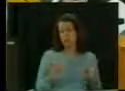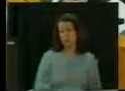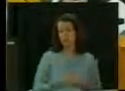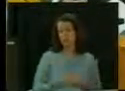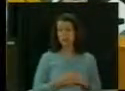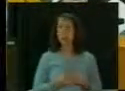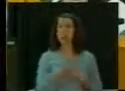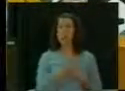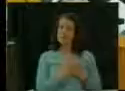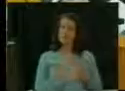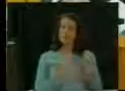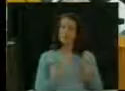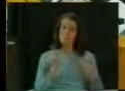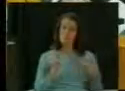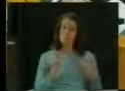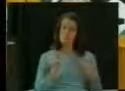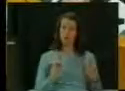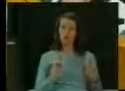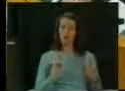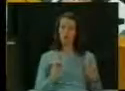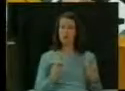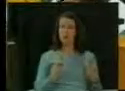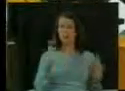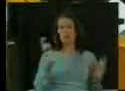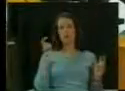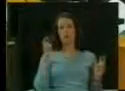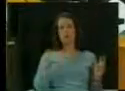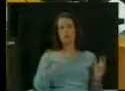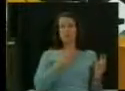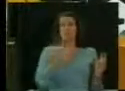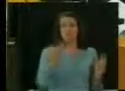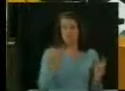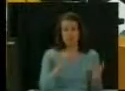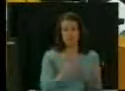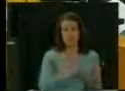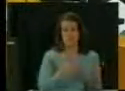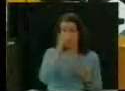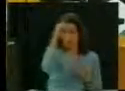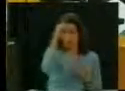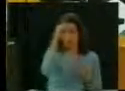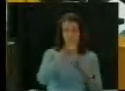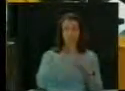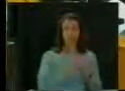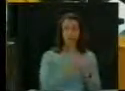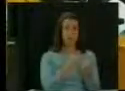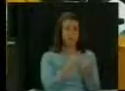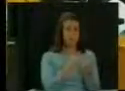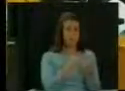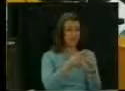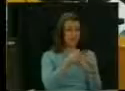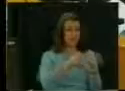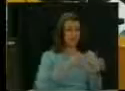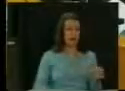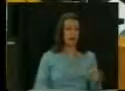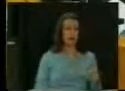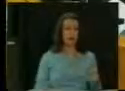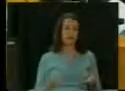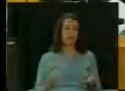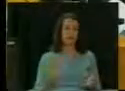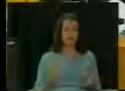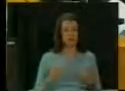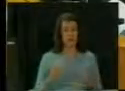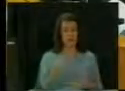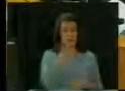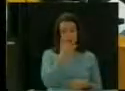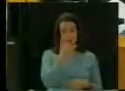doing something about these charges that seems to be illegal. Now, some of these people are the same as the best, in my